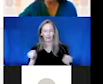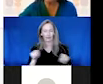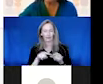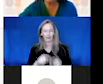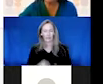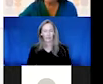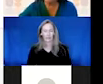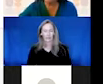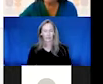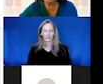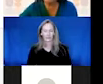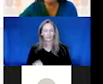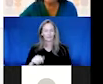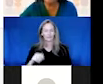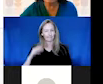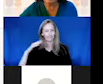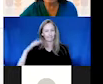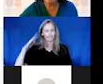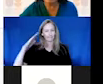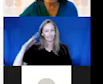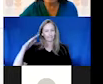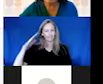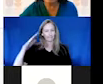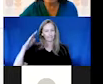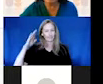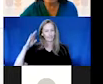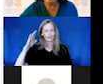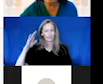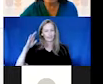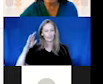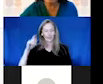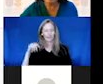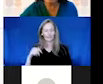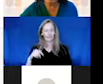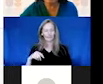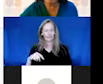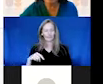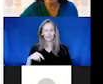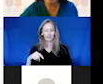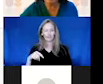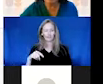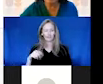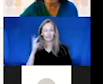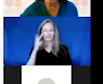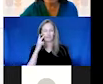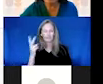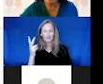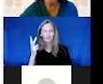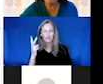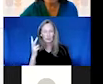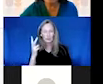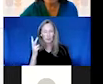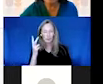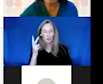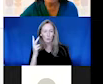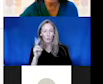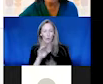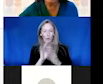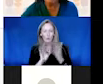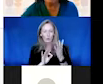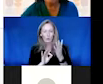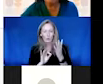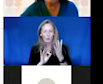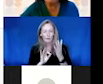If you go to the top, if you push your cursor all the way to the top, there should be view options or something like that, and there should be switch